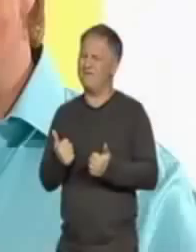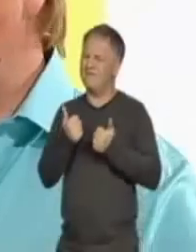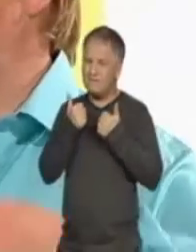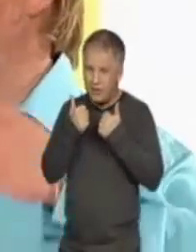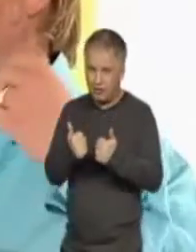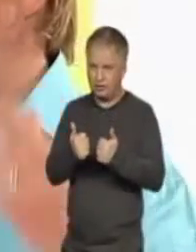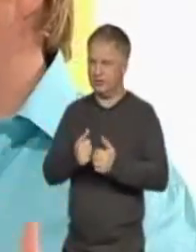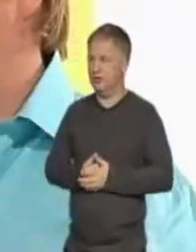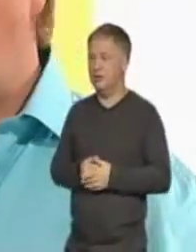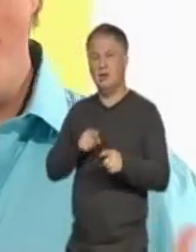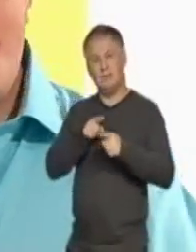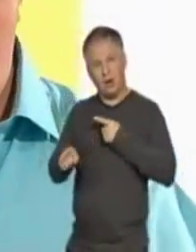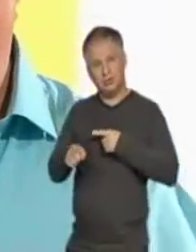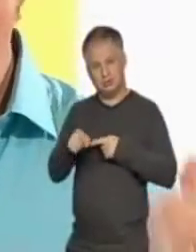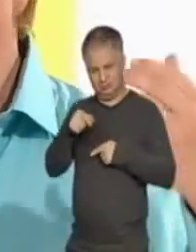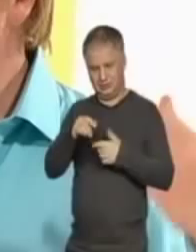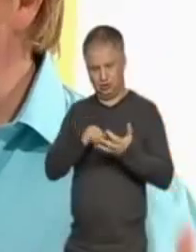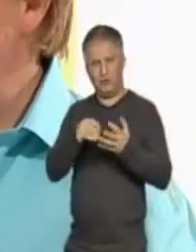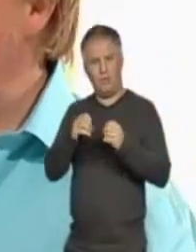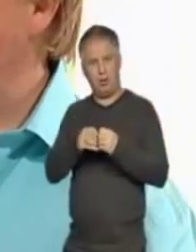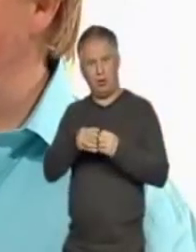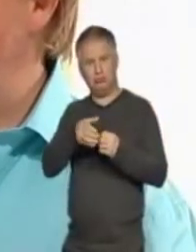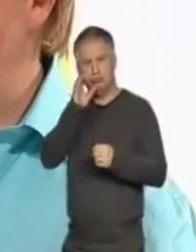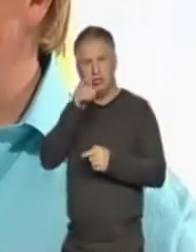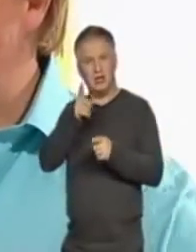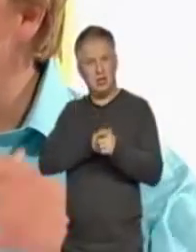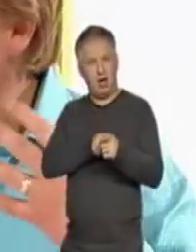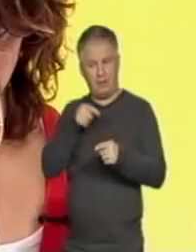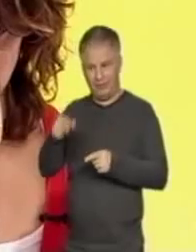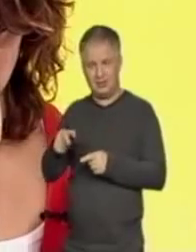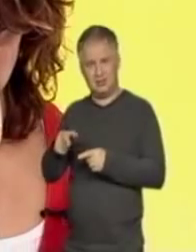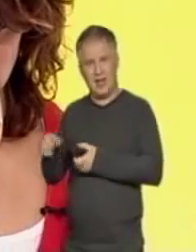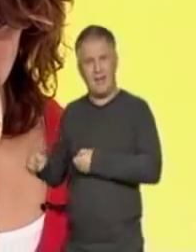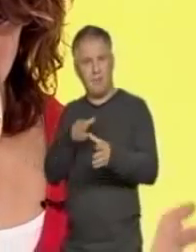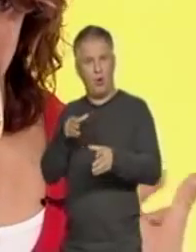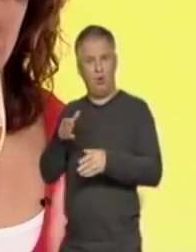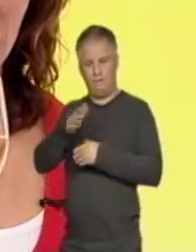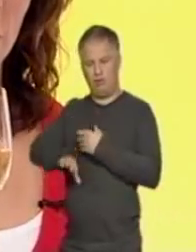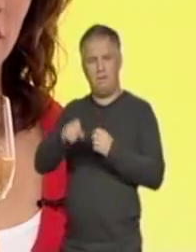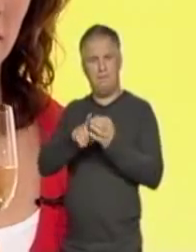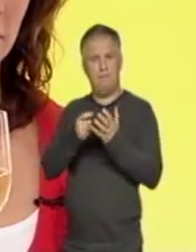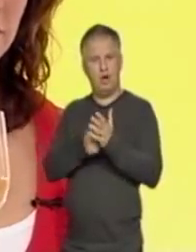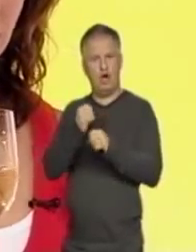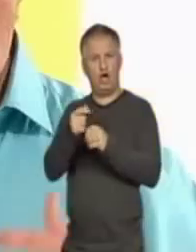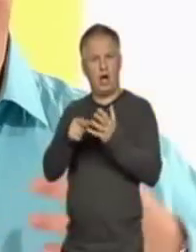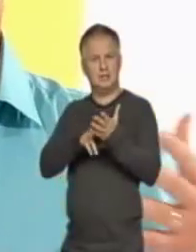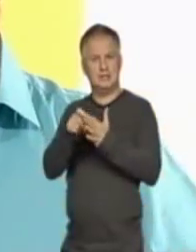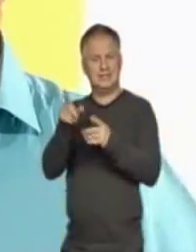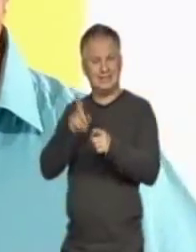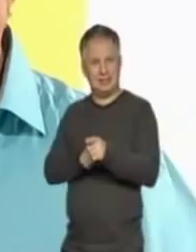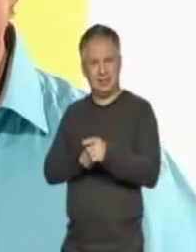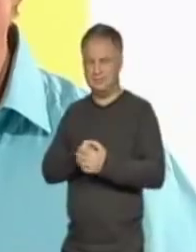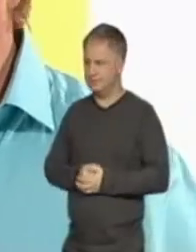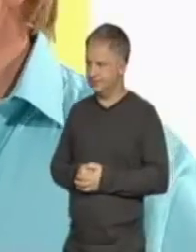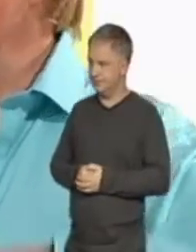Blanc is made to be drunk young, but this stuff, they import barrels from Burgundy, so you get a sort of toasty flavour there, vanilla flavour. And the